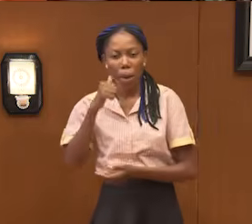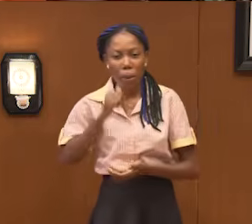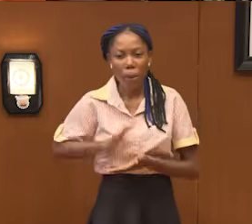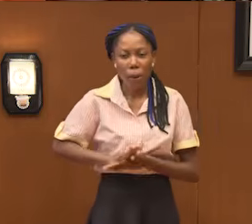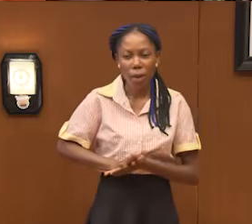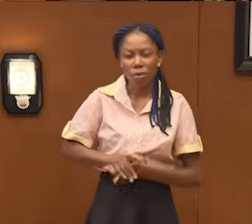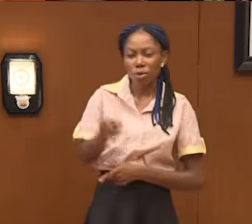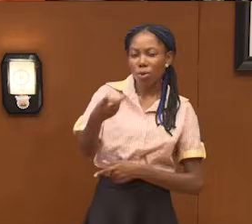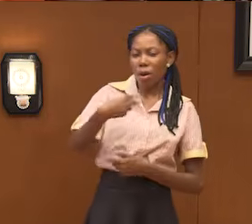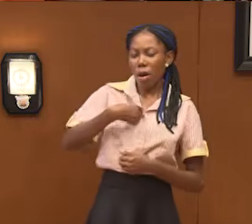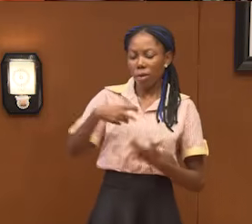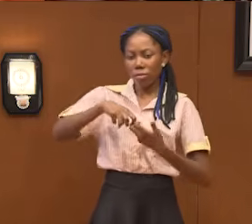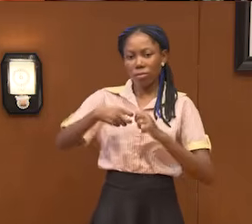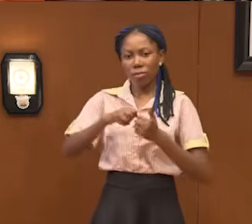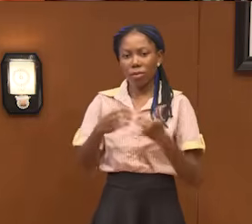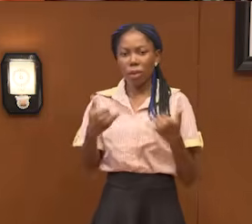You have issues right now.